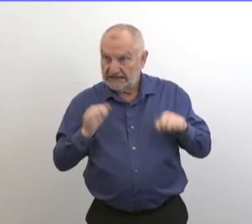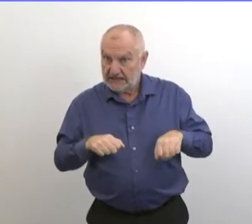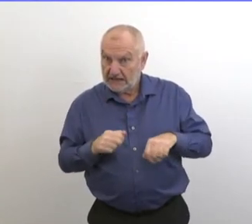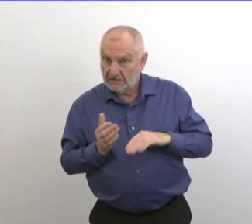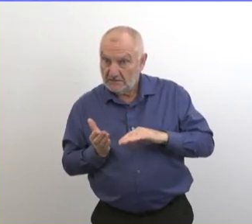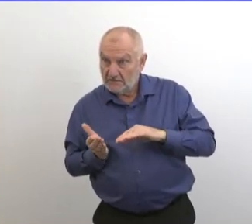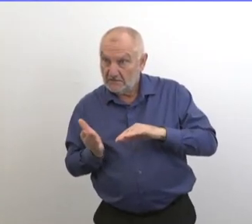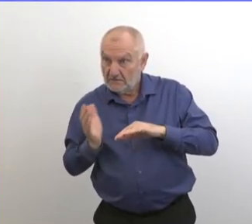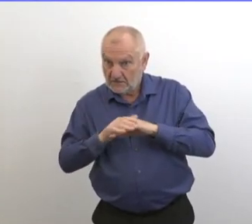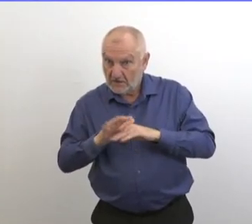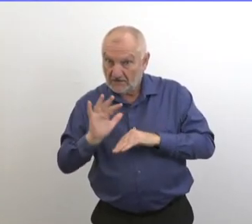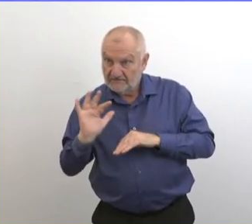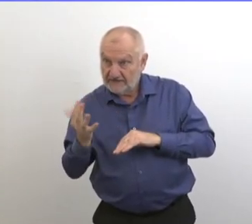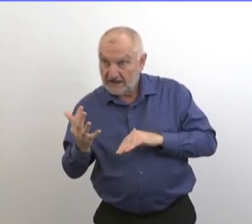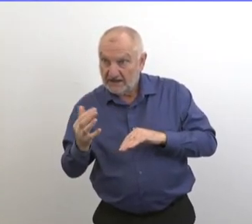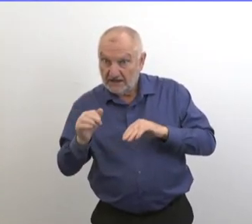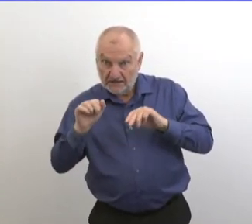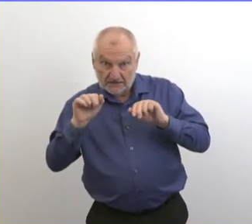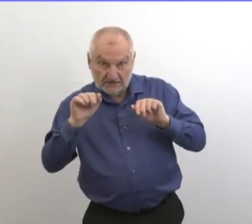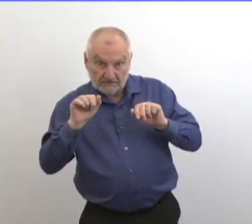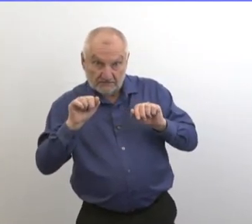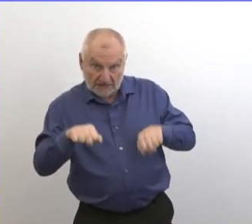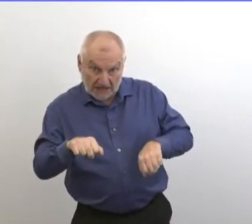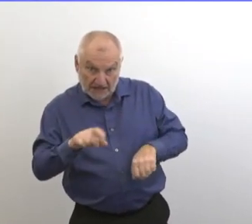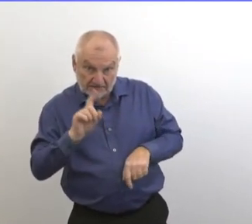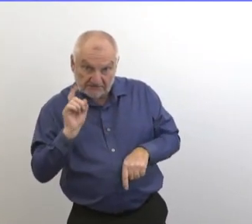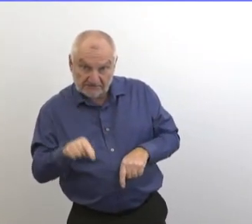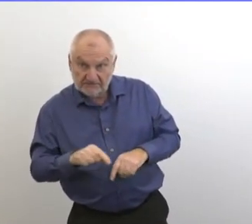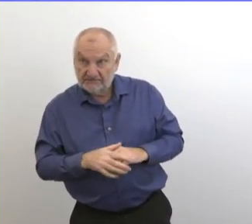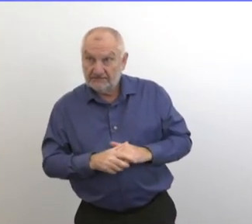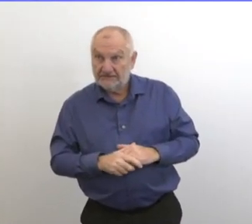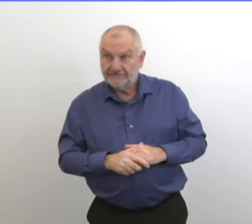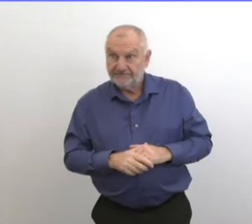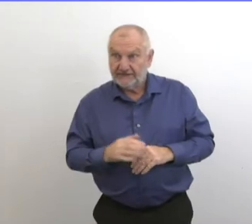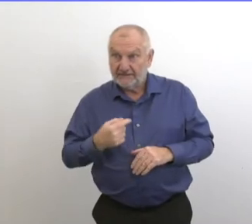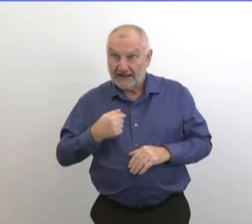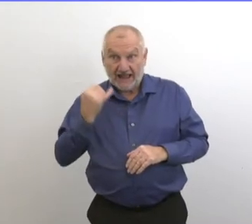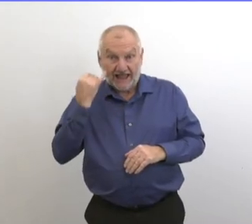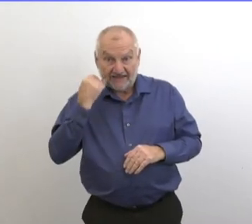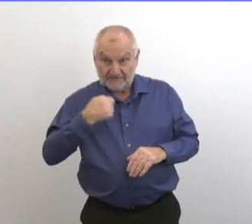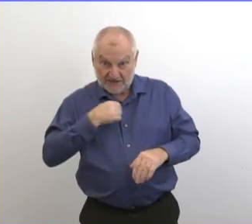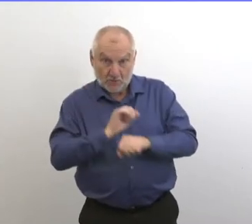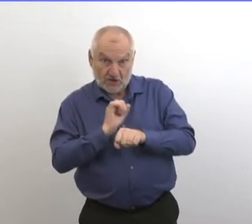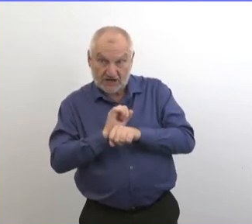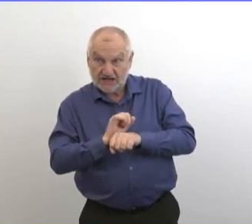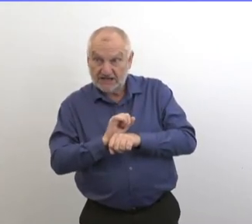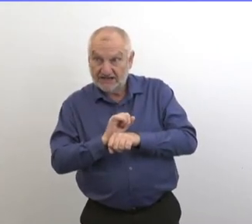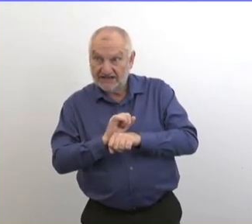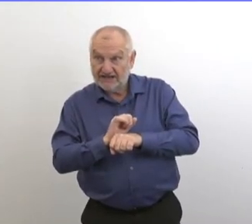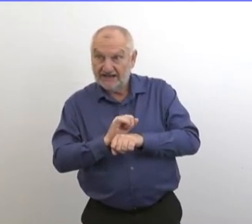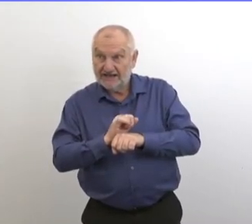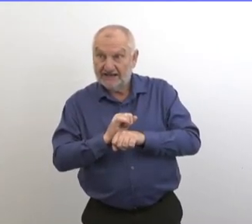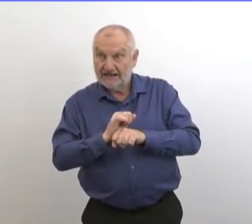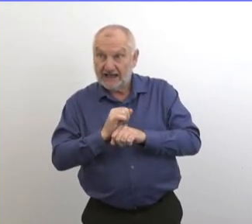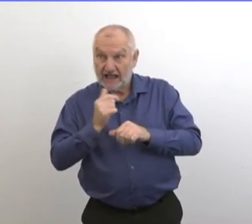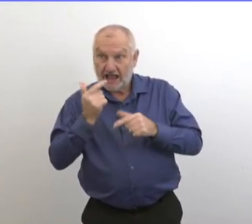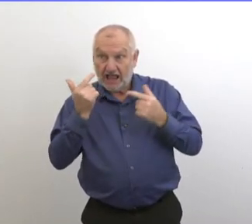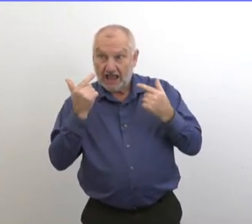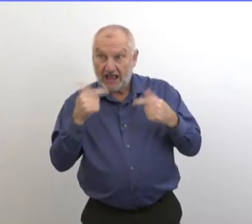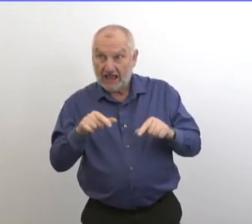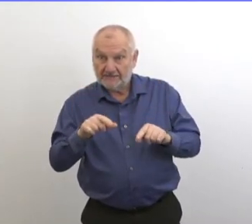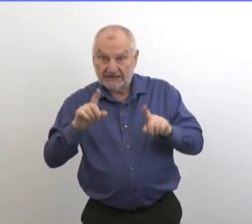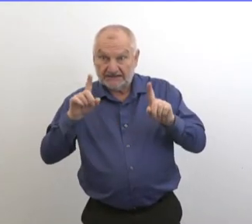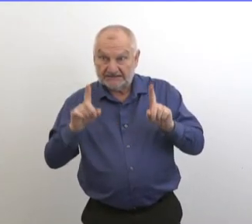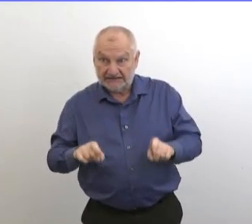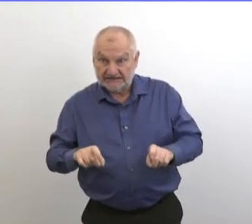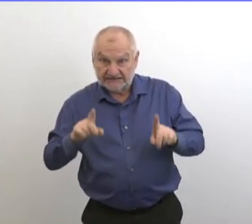sector and you need to be tested for COVID or you get COVID and you need to stay home, you will not be receiving